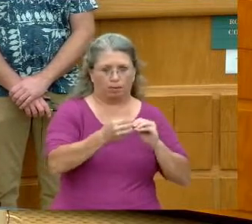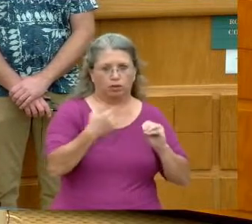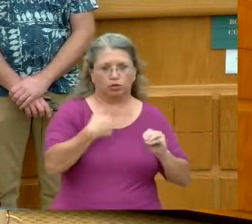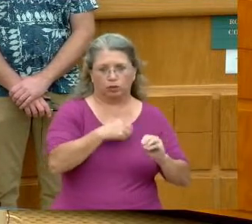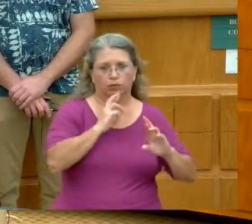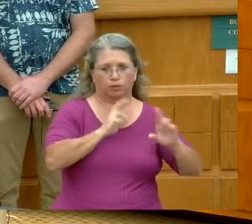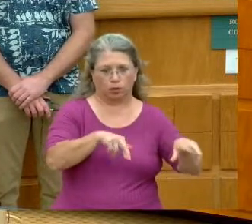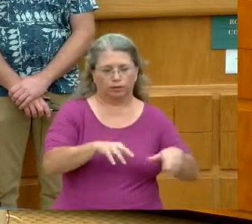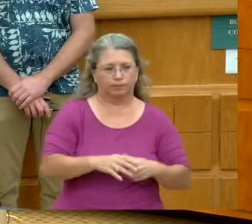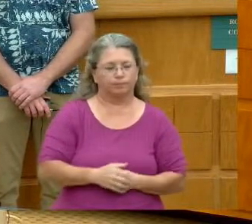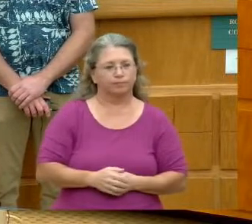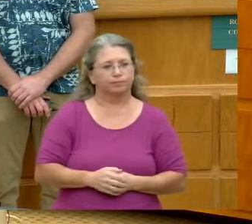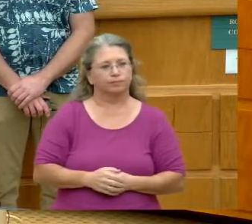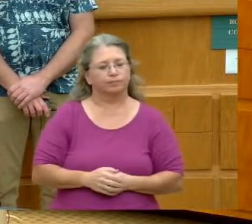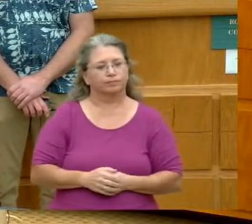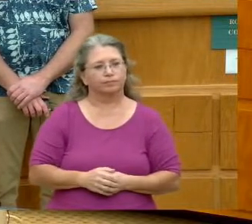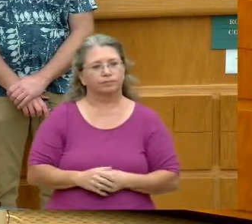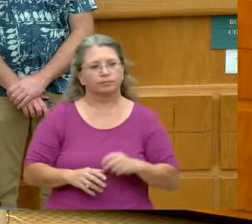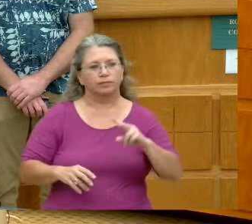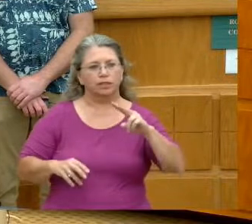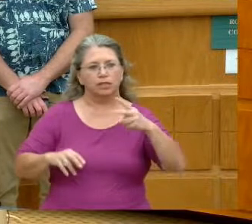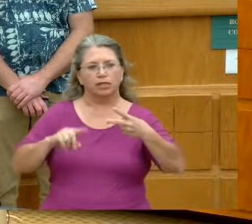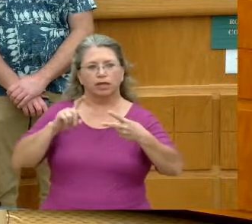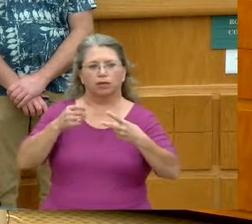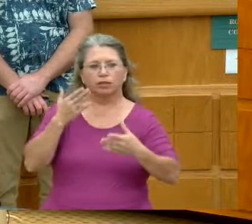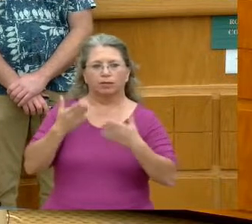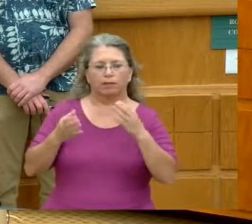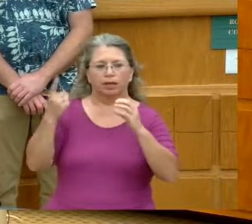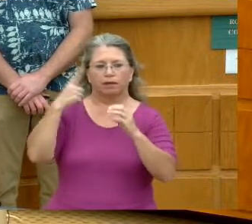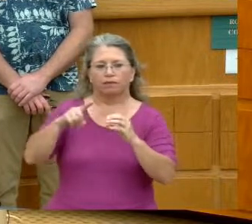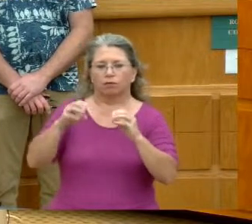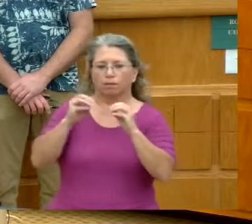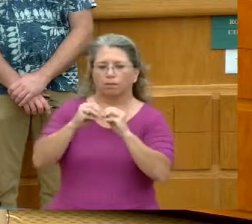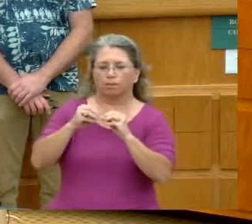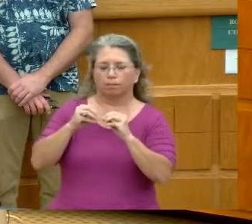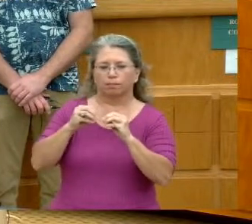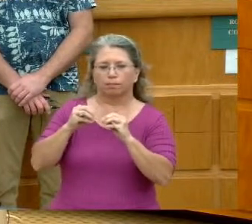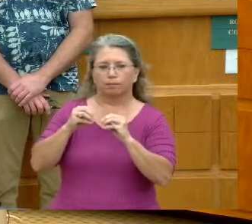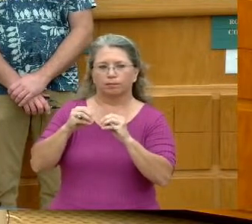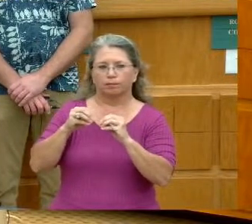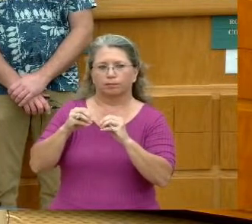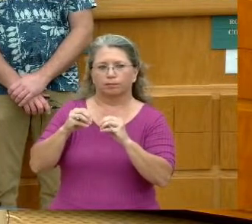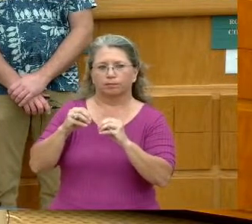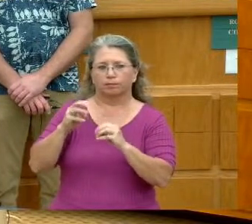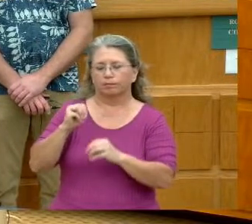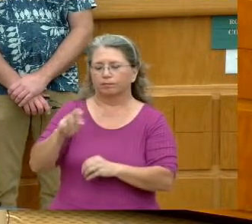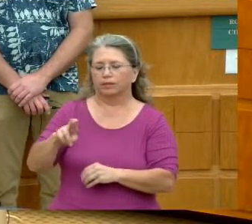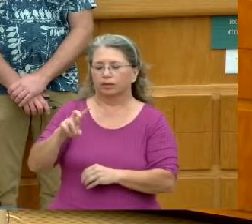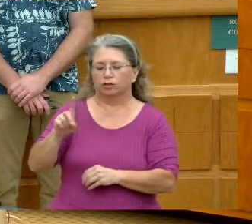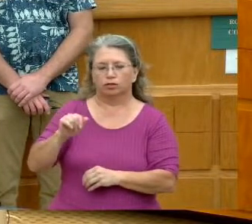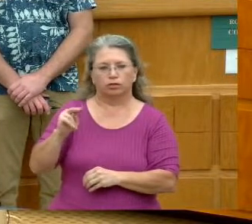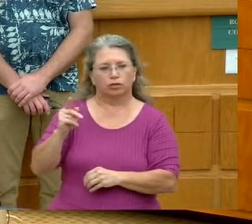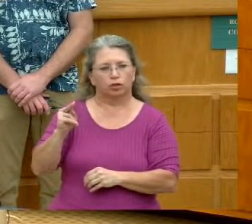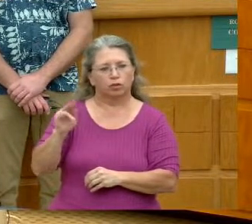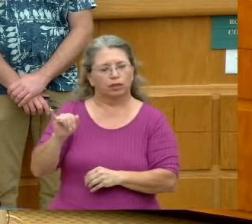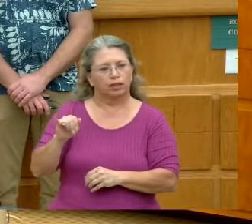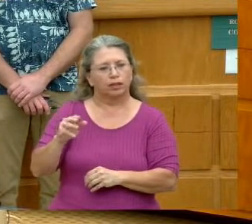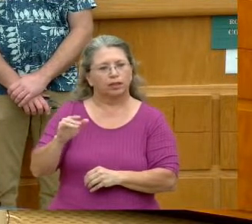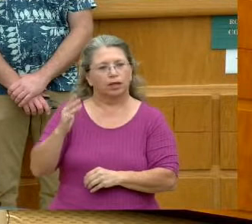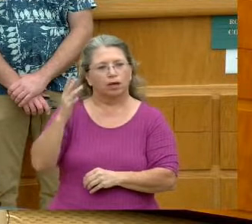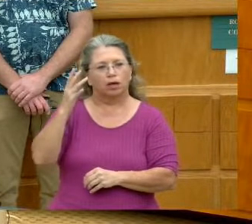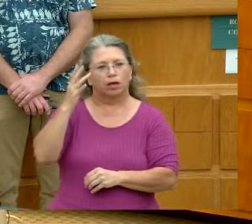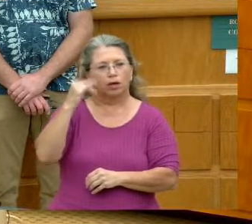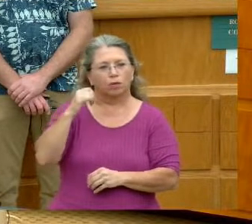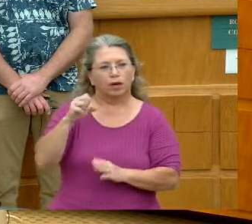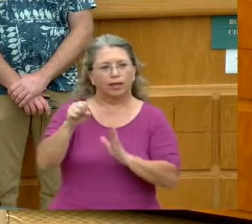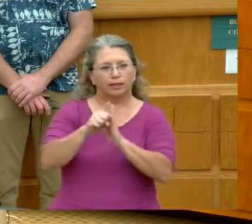The second one is, it's more a question probably for you, Peter. Why is the state continuing to progress with reopening when the